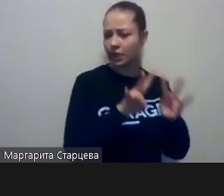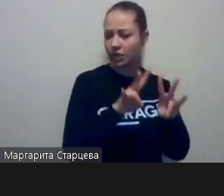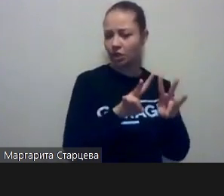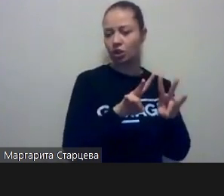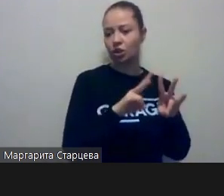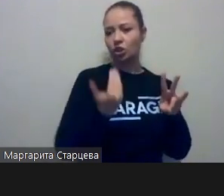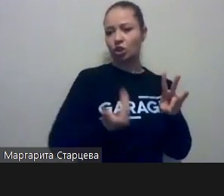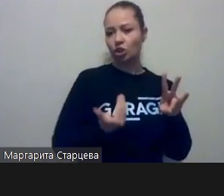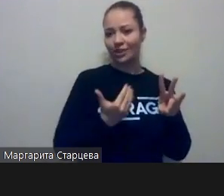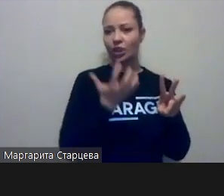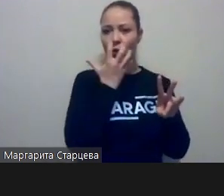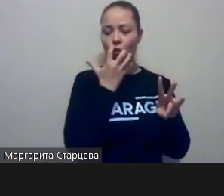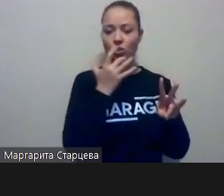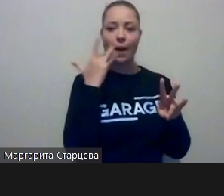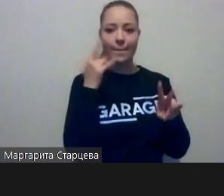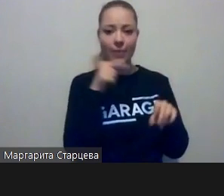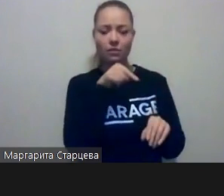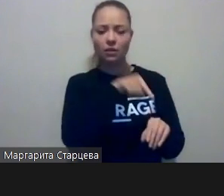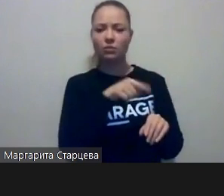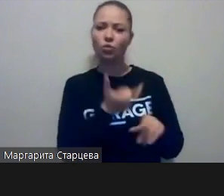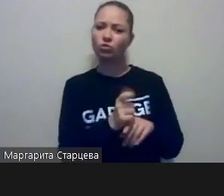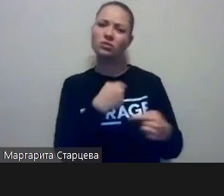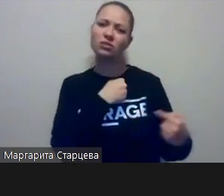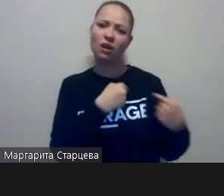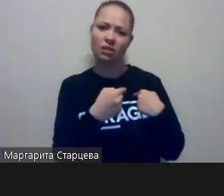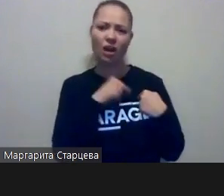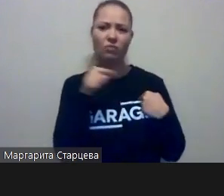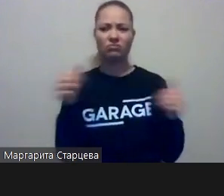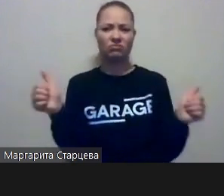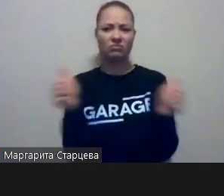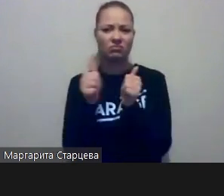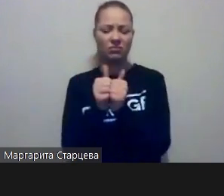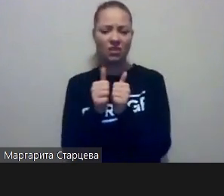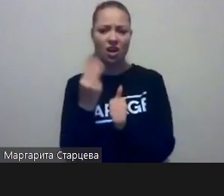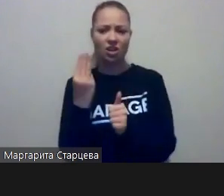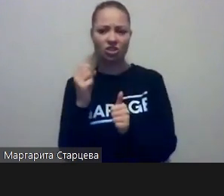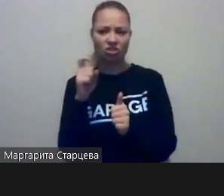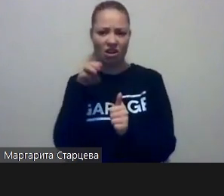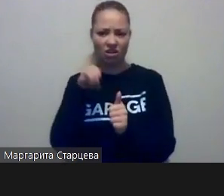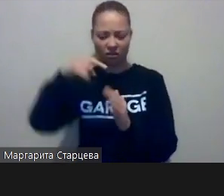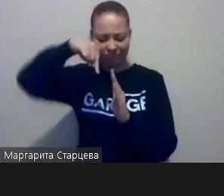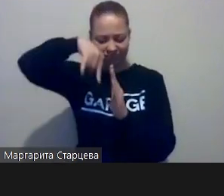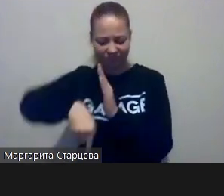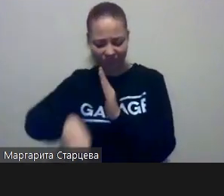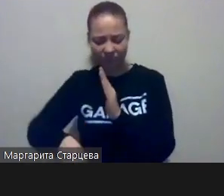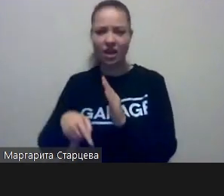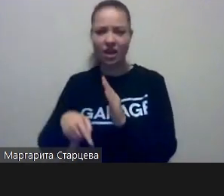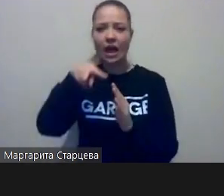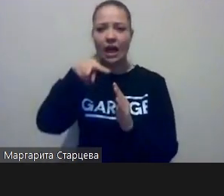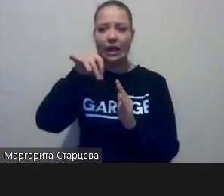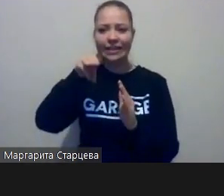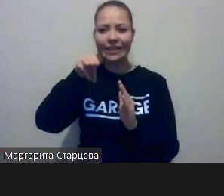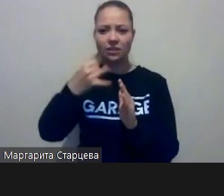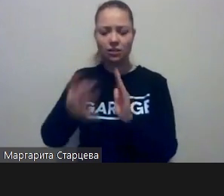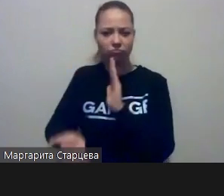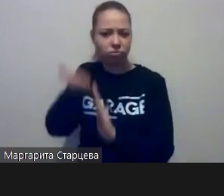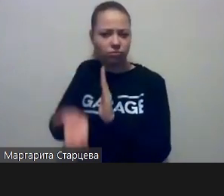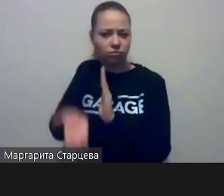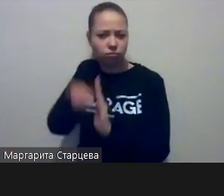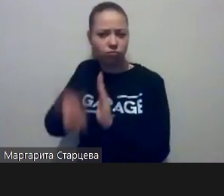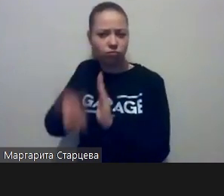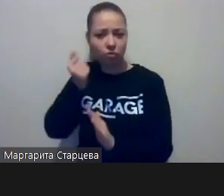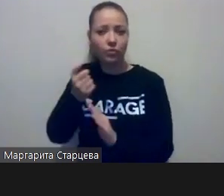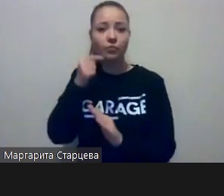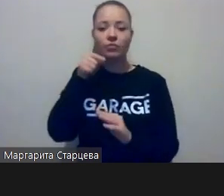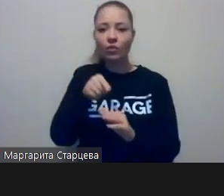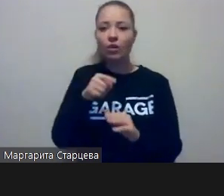earned 32 world records for the more sustainable flight in human history. And let's give it a little